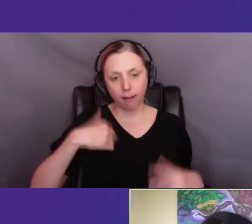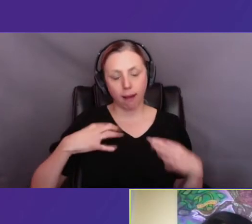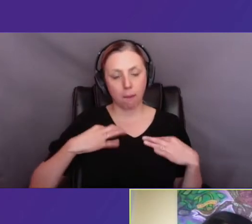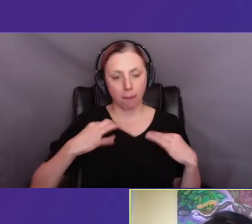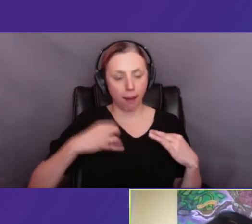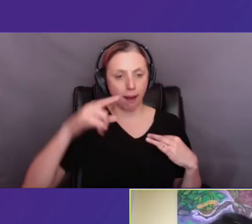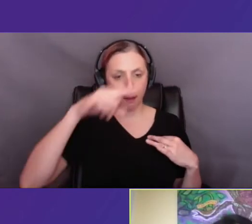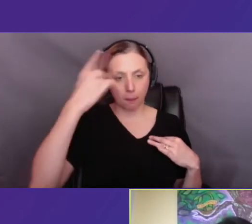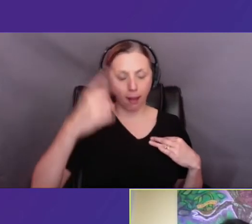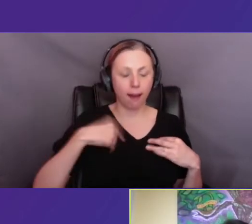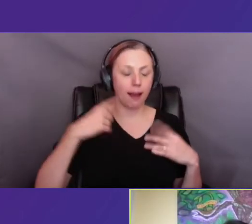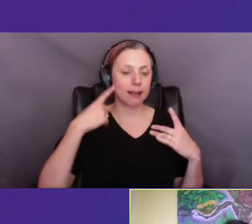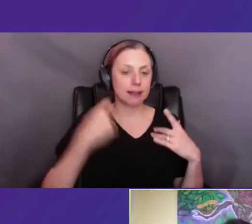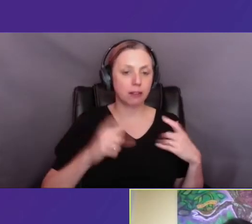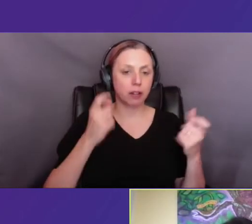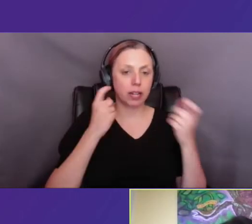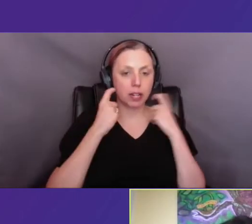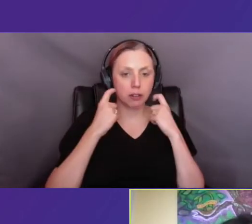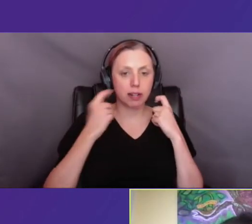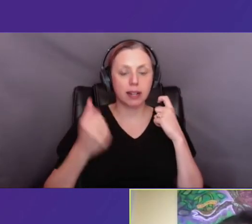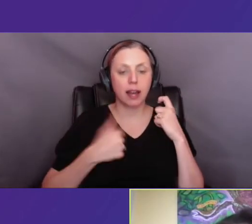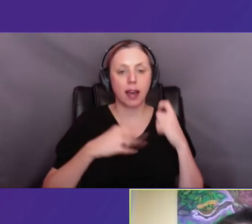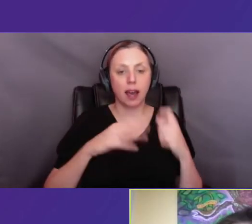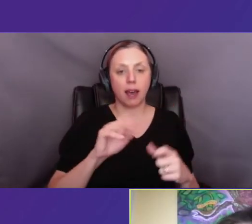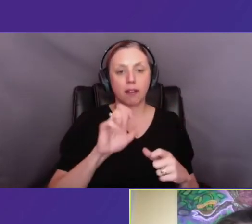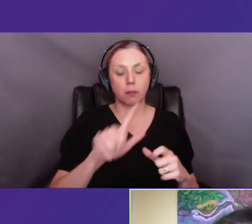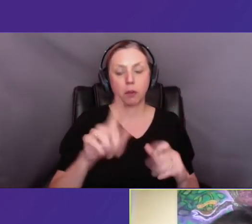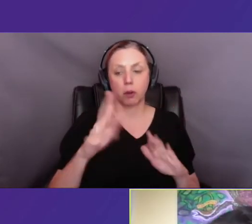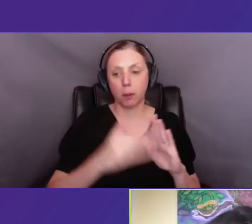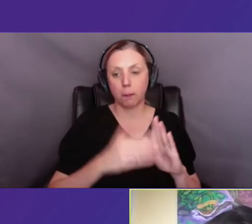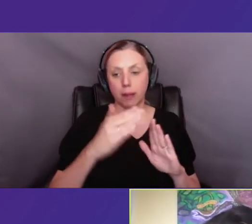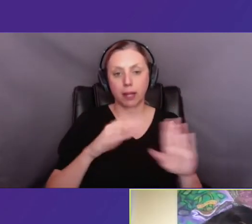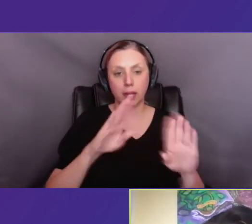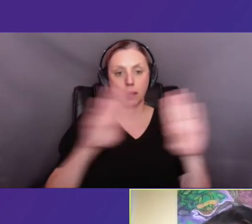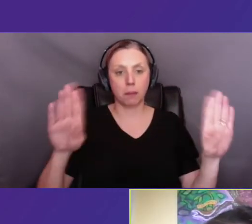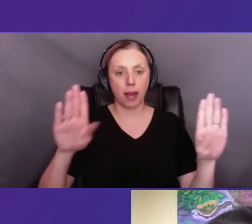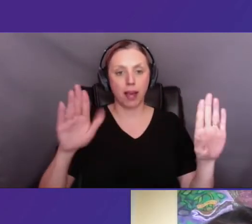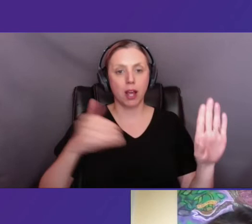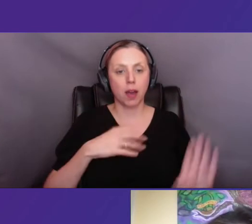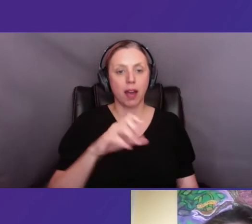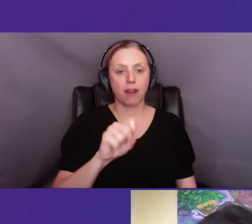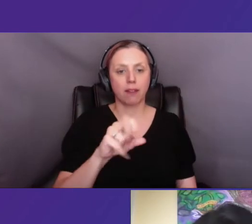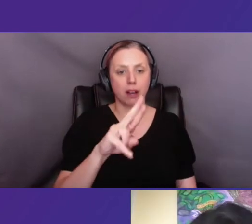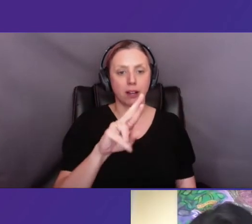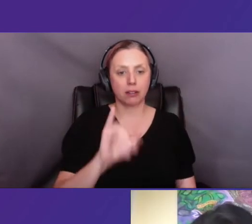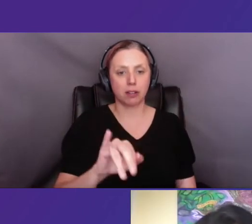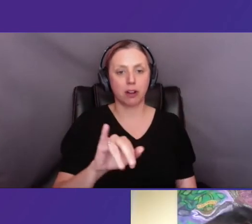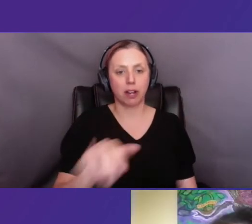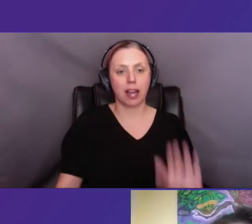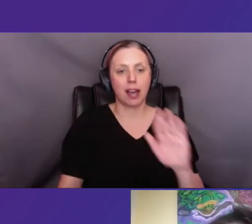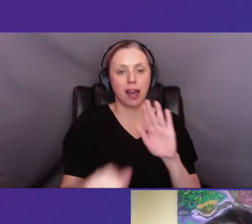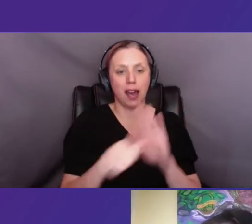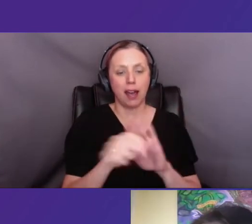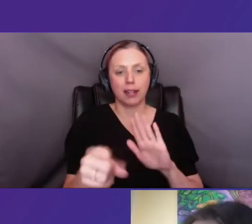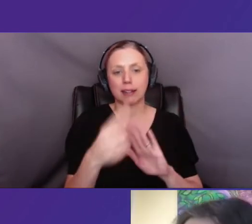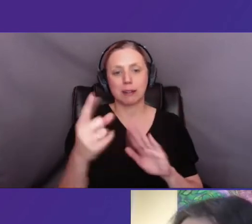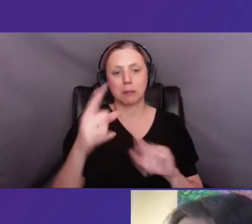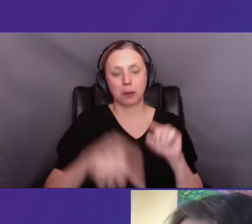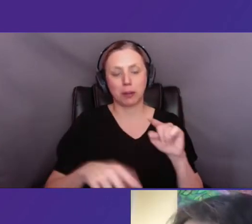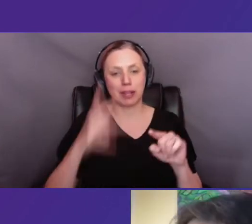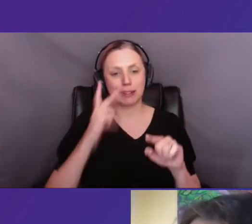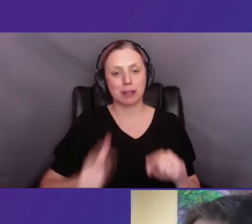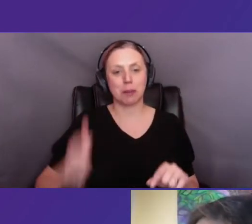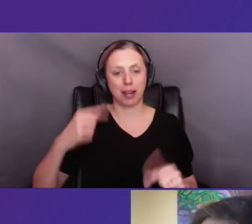some artists, and there is a sari hiding some unsightly behind me.